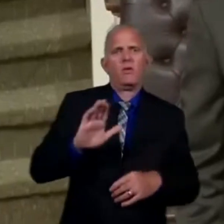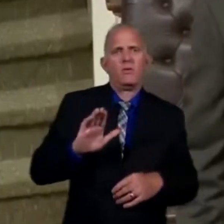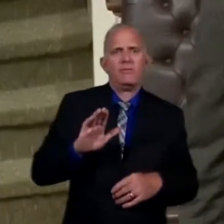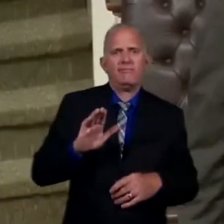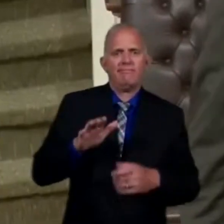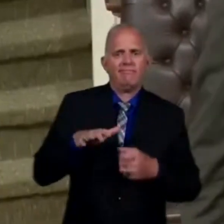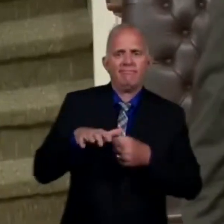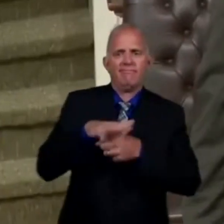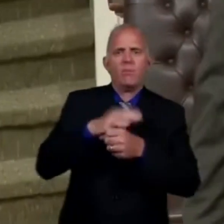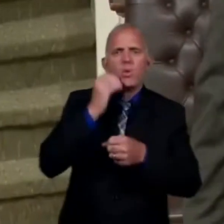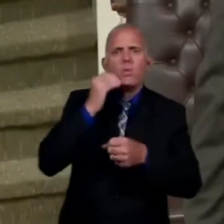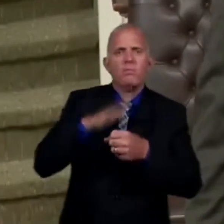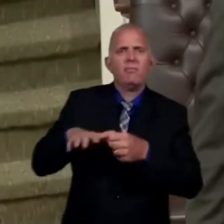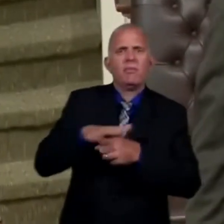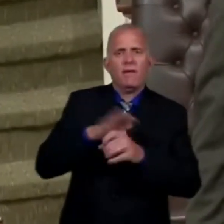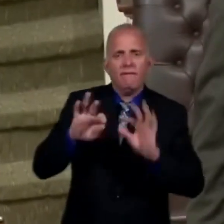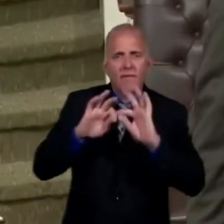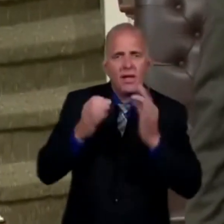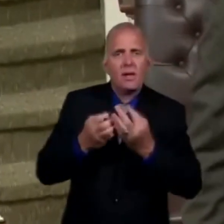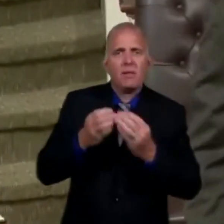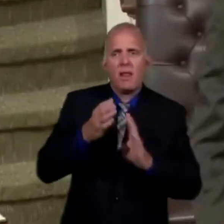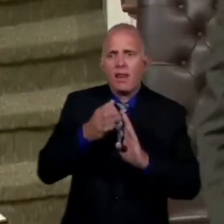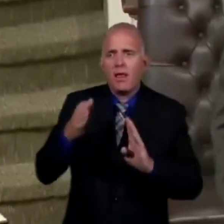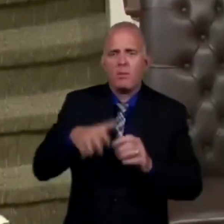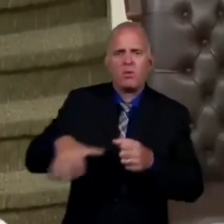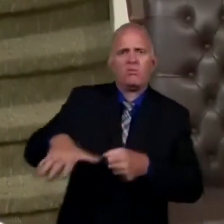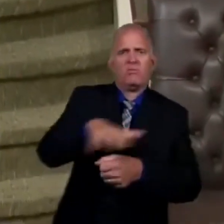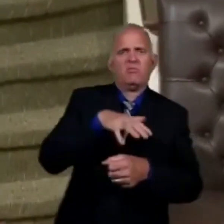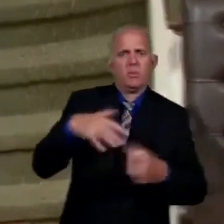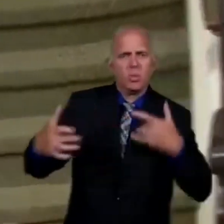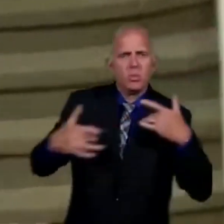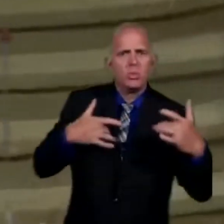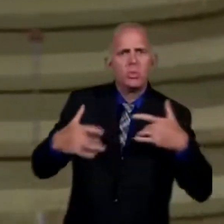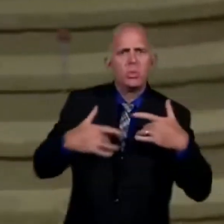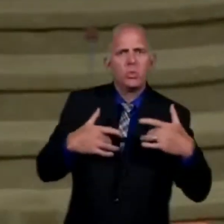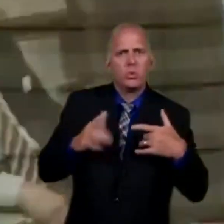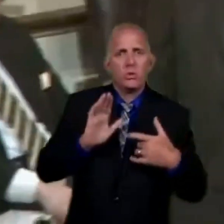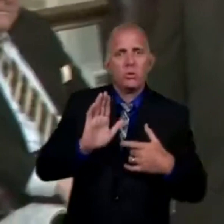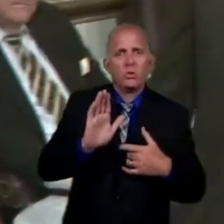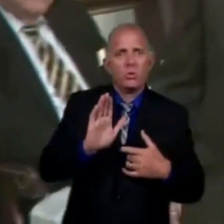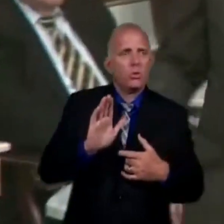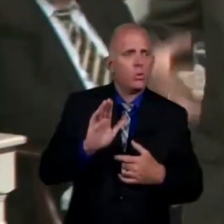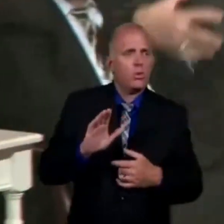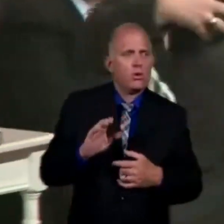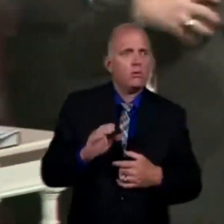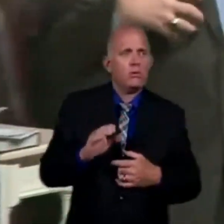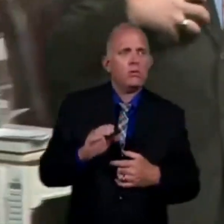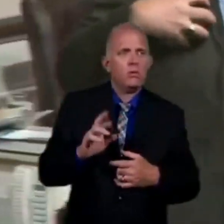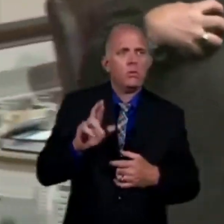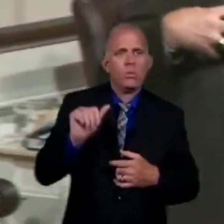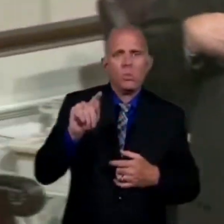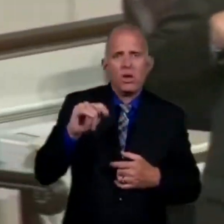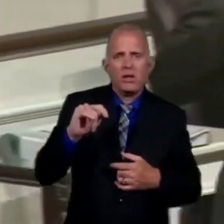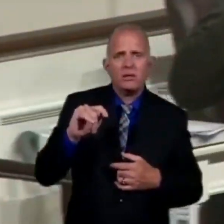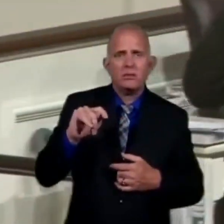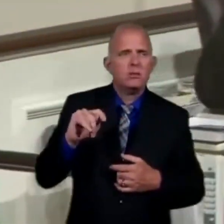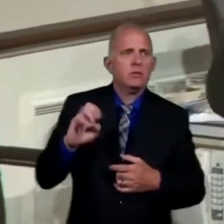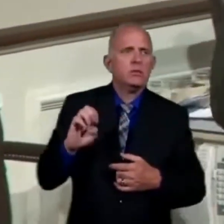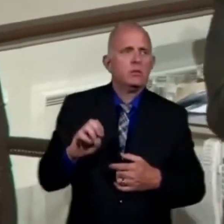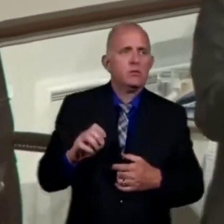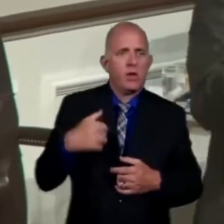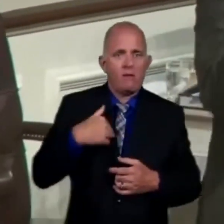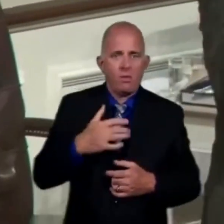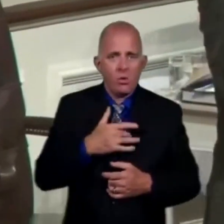your family? You're concerned about your neighborhood? Are you concerned about your race? Or do you have a heart's desire